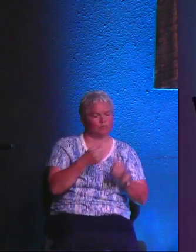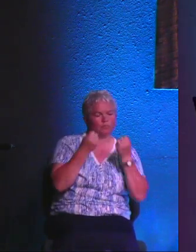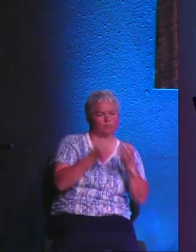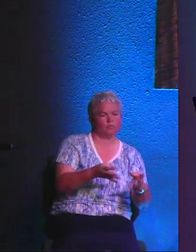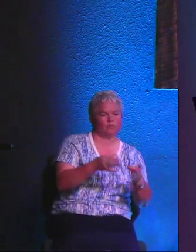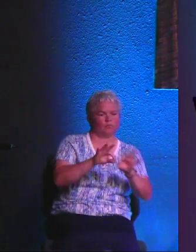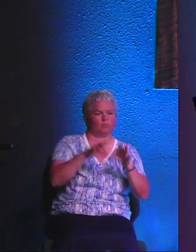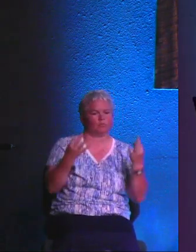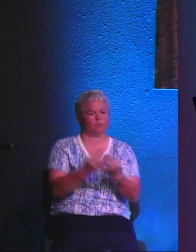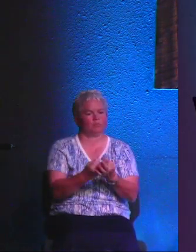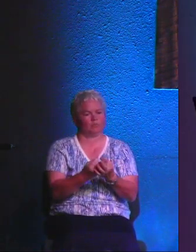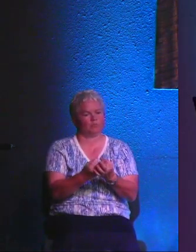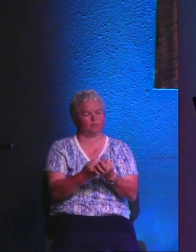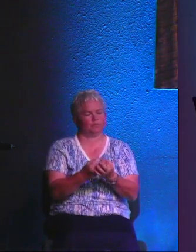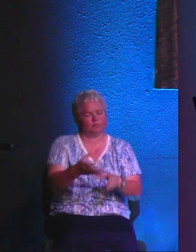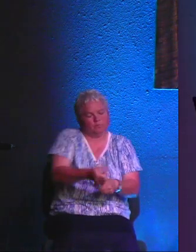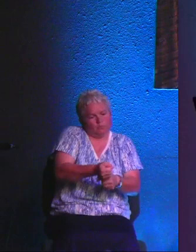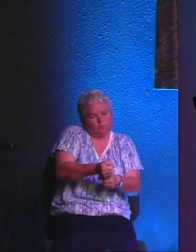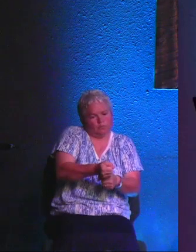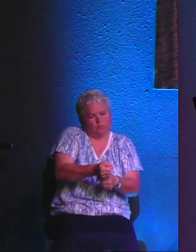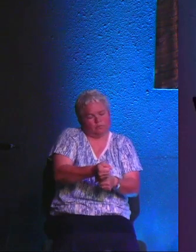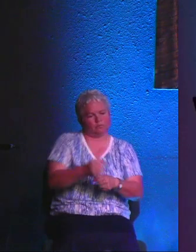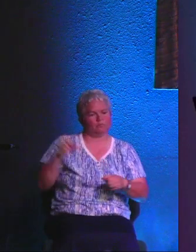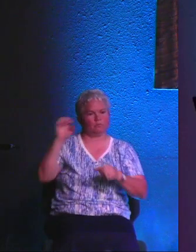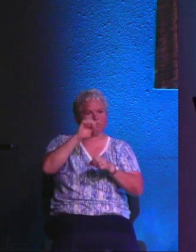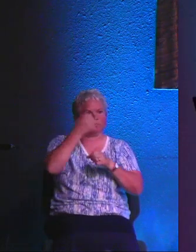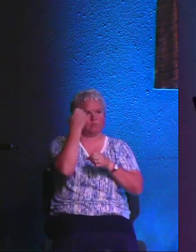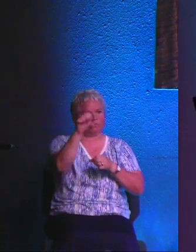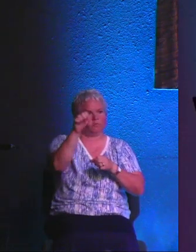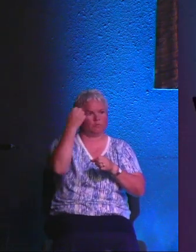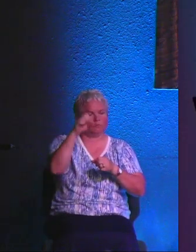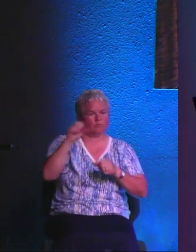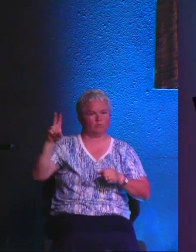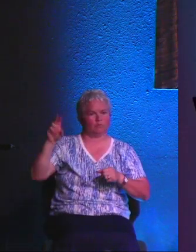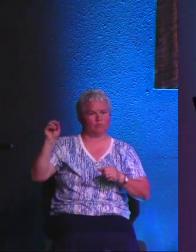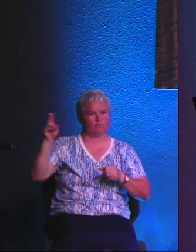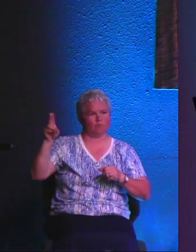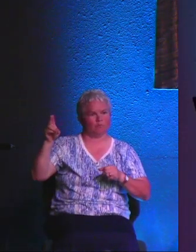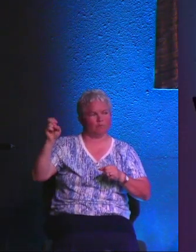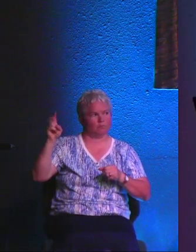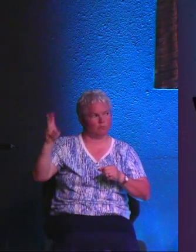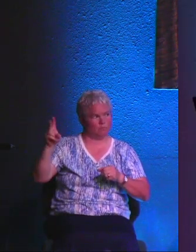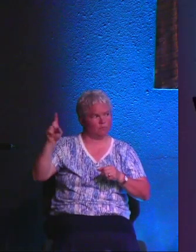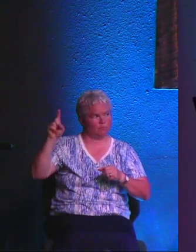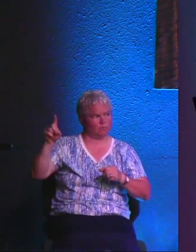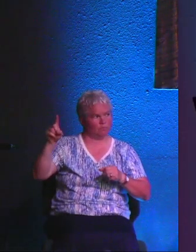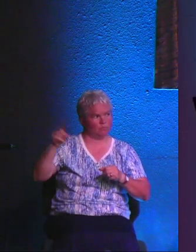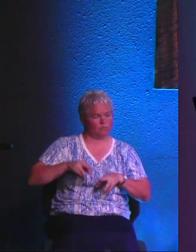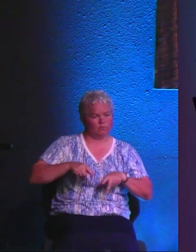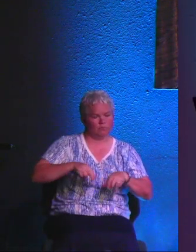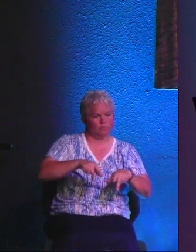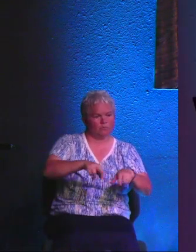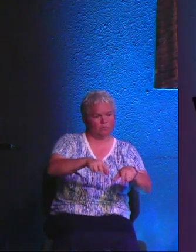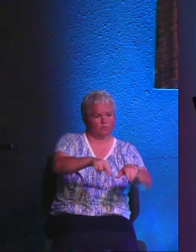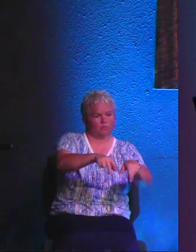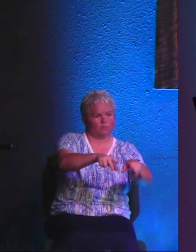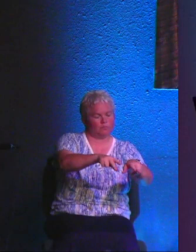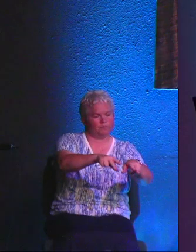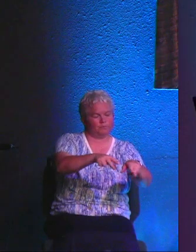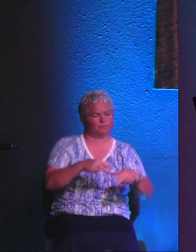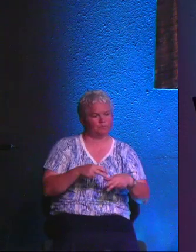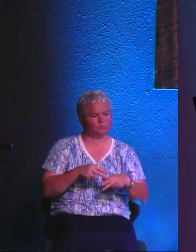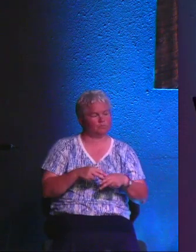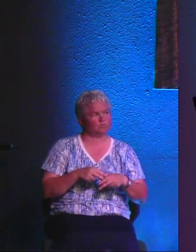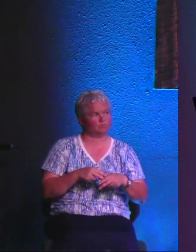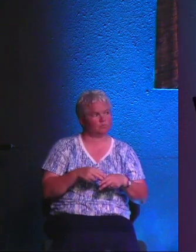was losing my family's trust. On Easter morning of 2021, I blacked out at the wheel from drinking too much at the